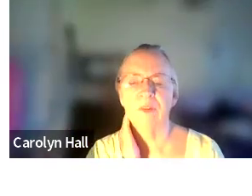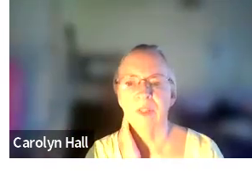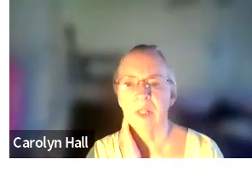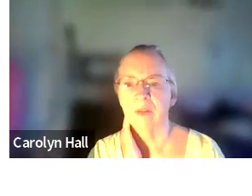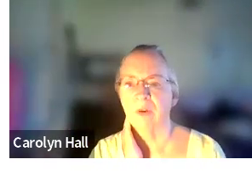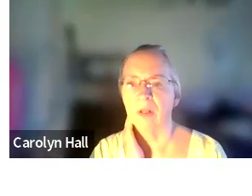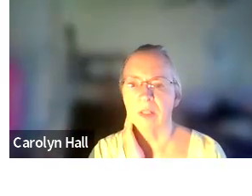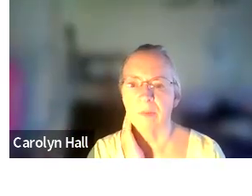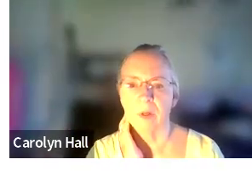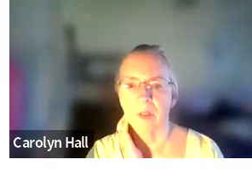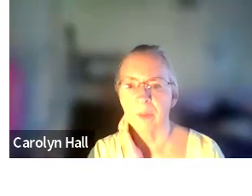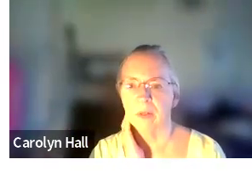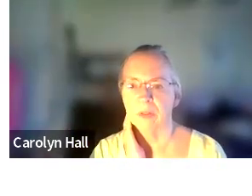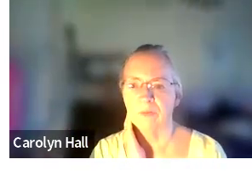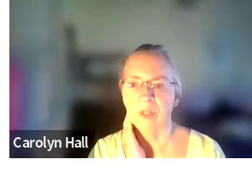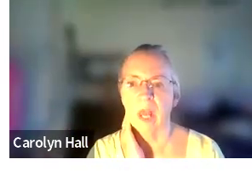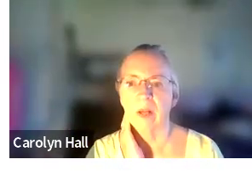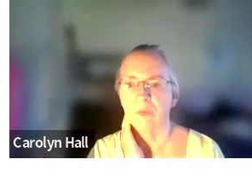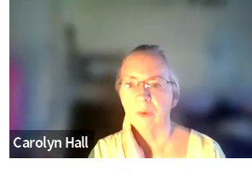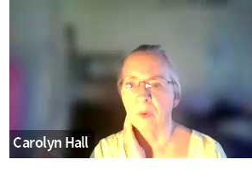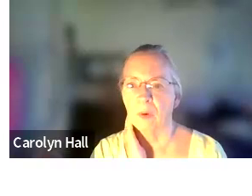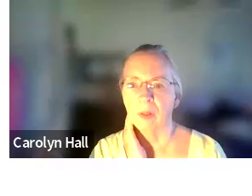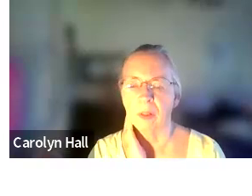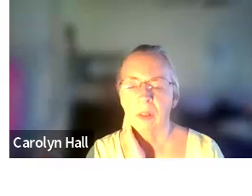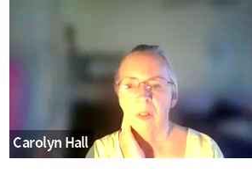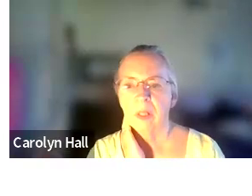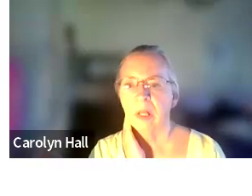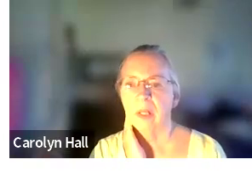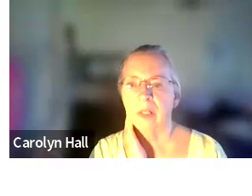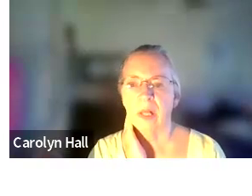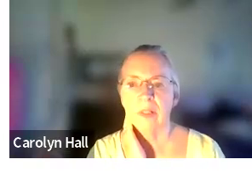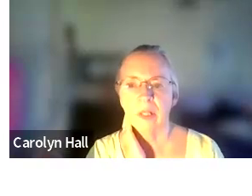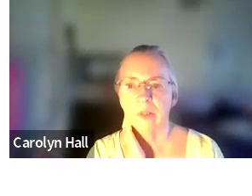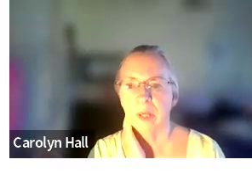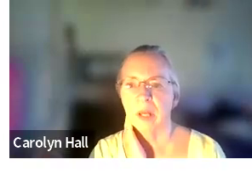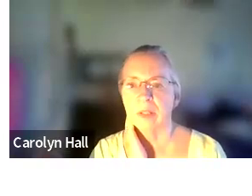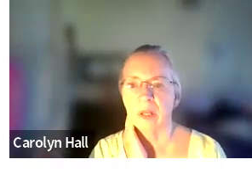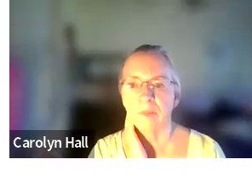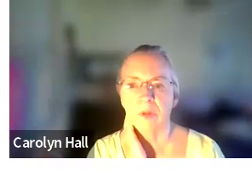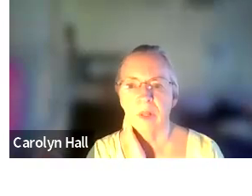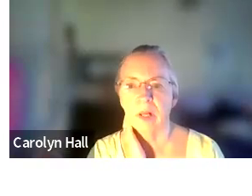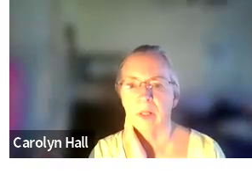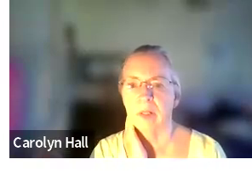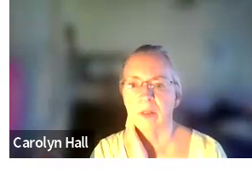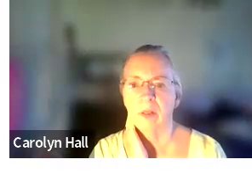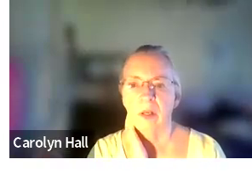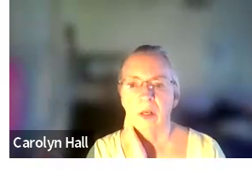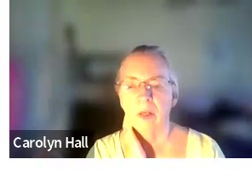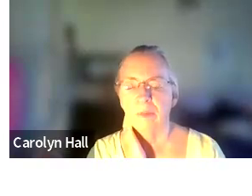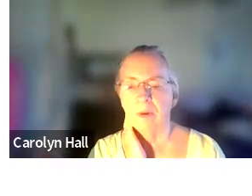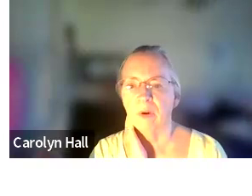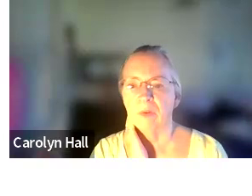about for the 15th of August, I'm not going to be here. So for the annual report, can I get that sent to me ahead of time so that I